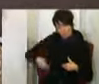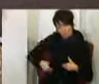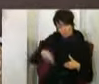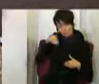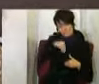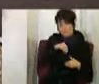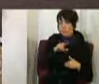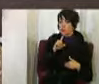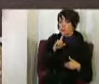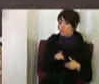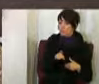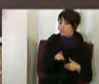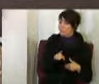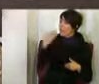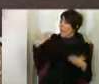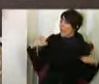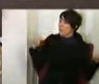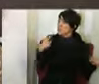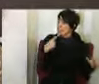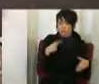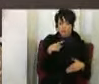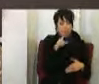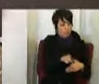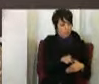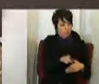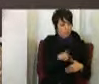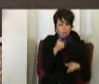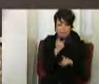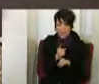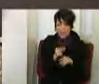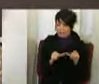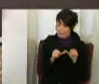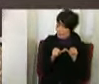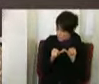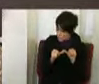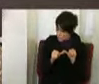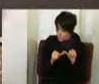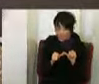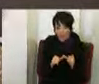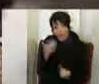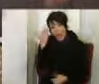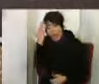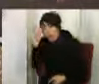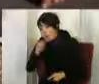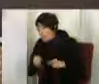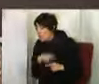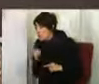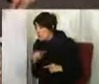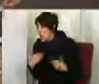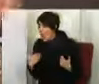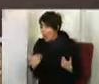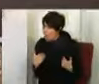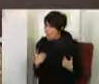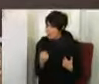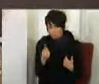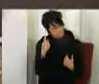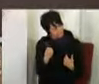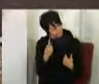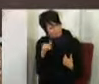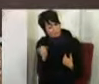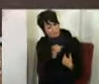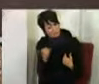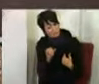spirit was truthful and that was what was right. I don't know about you, but I have some allegiance with Joseph this